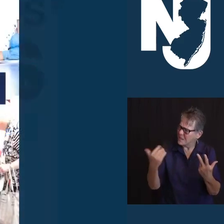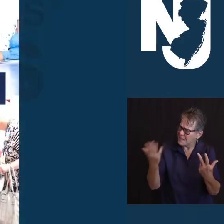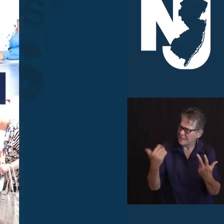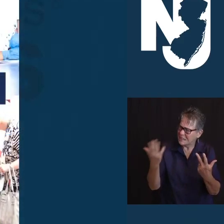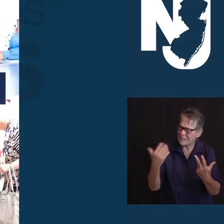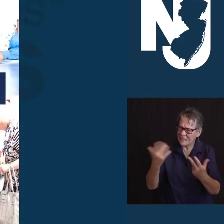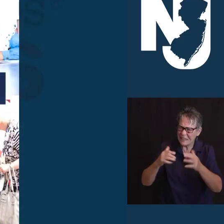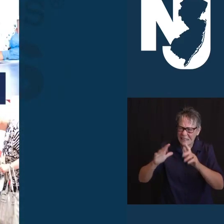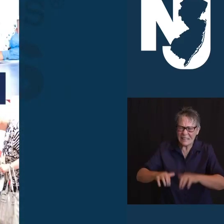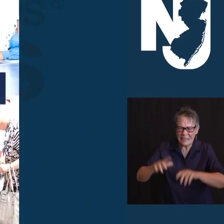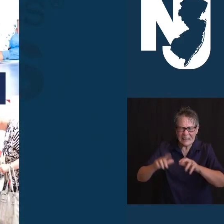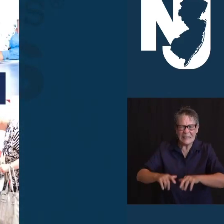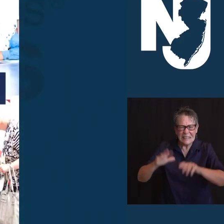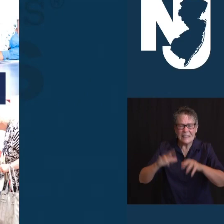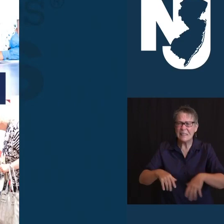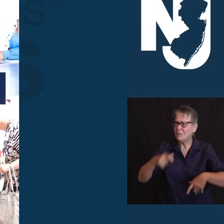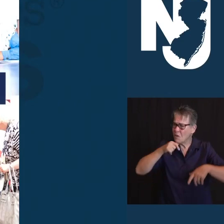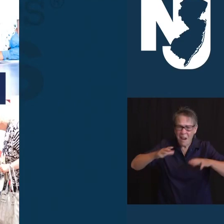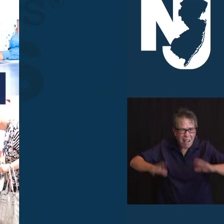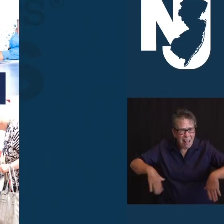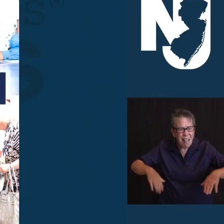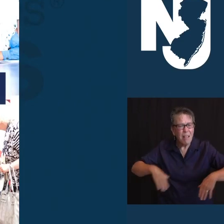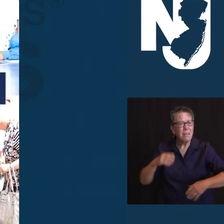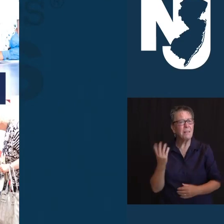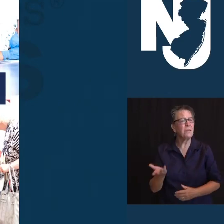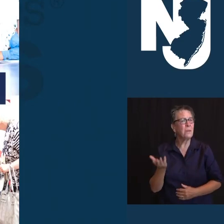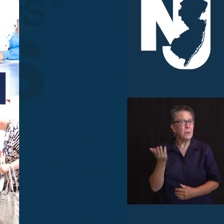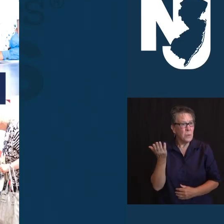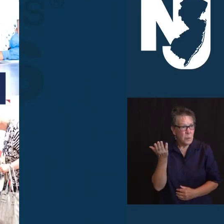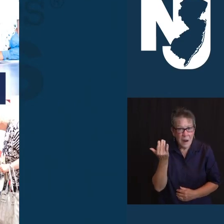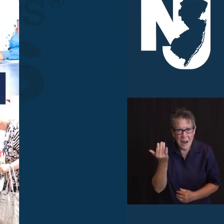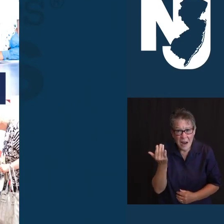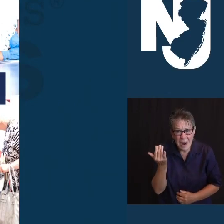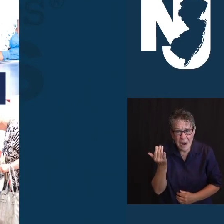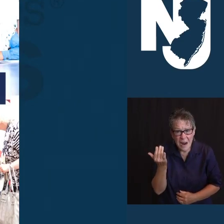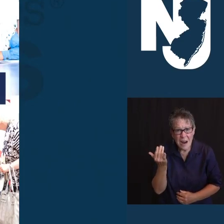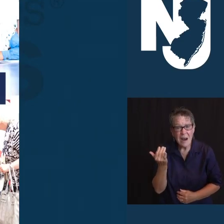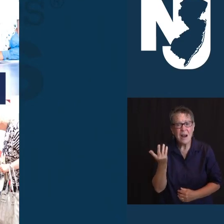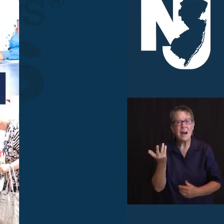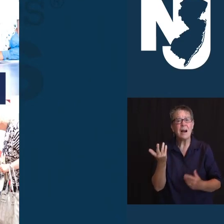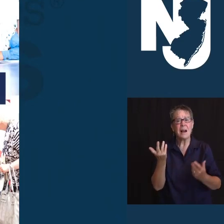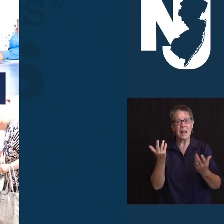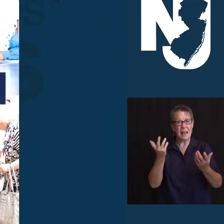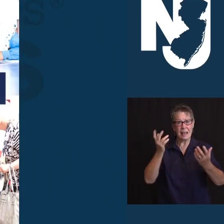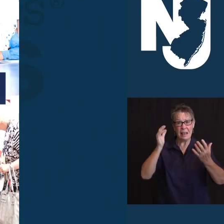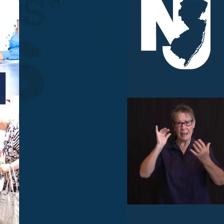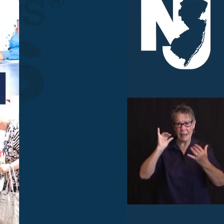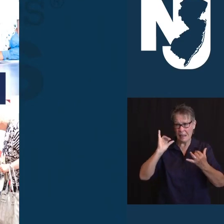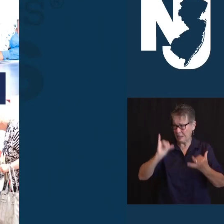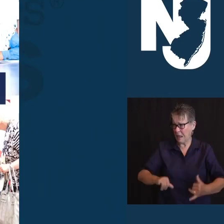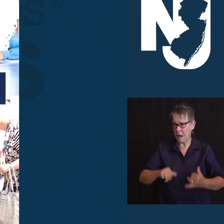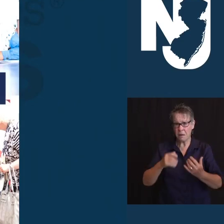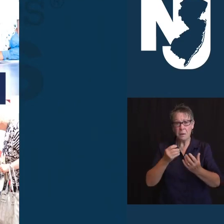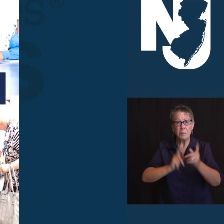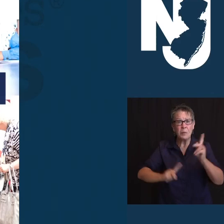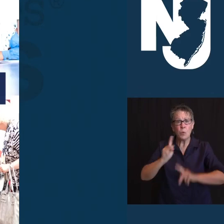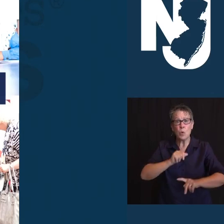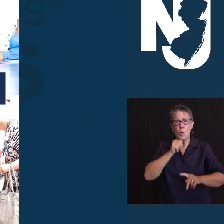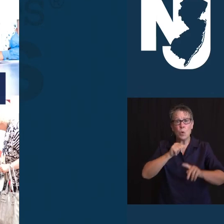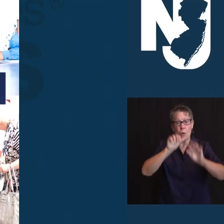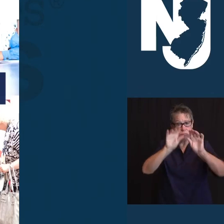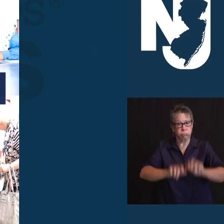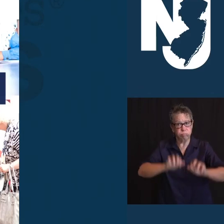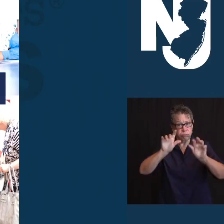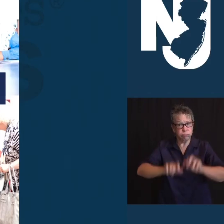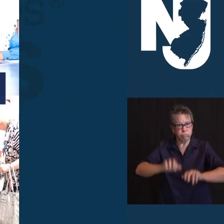Having an accurate census count is critical for our being able to be properly represented in Washington and for our receiving tens of